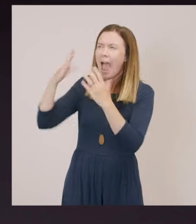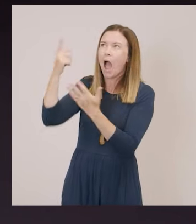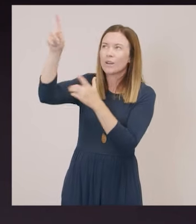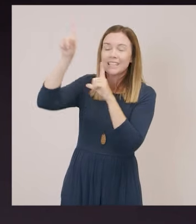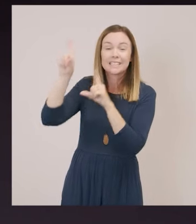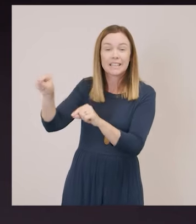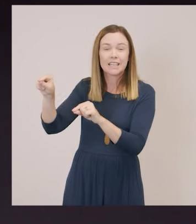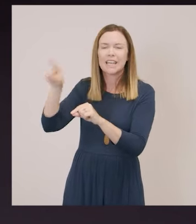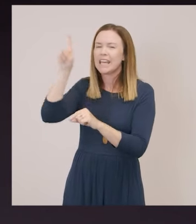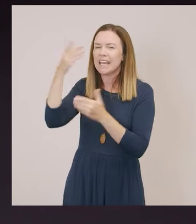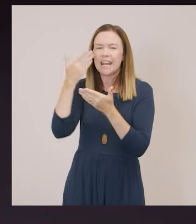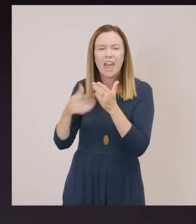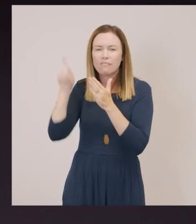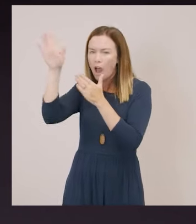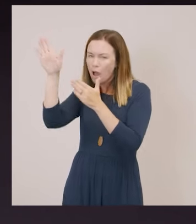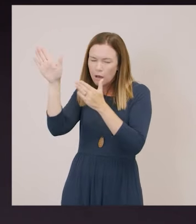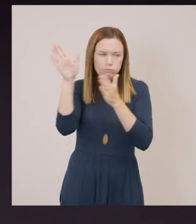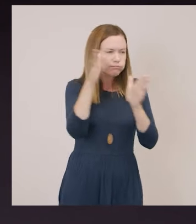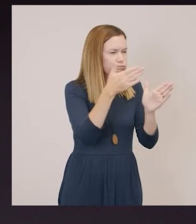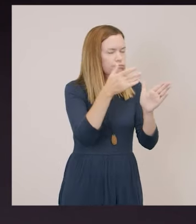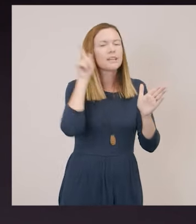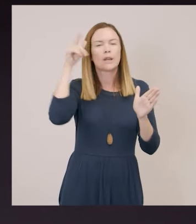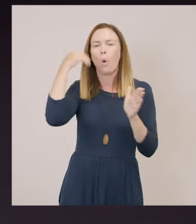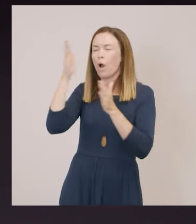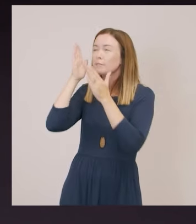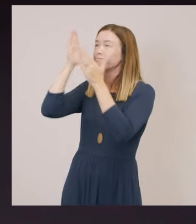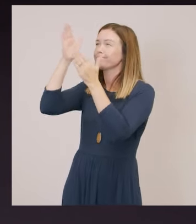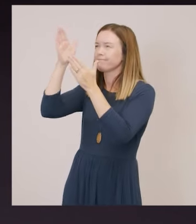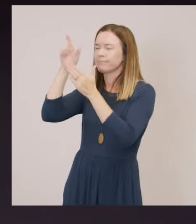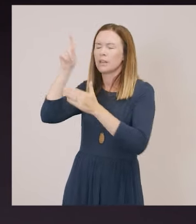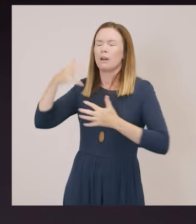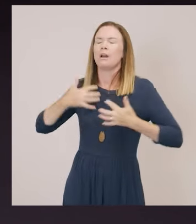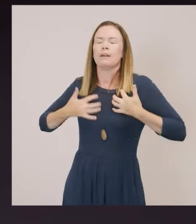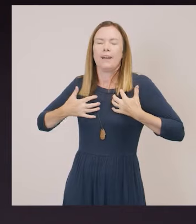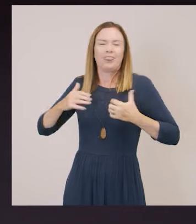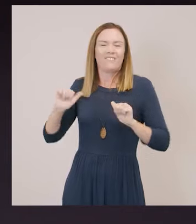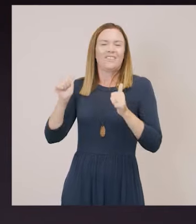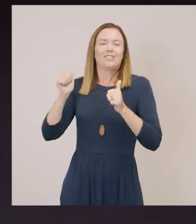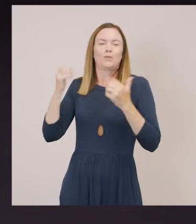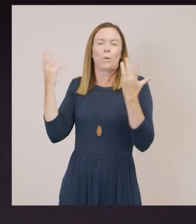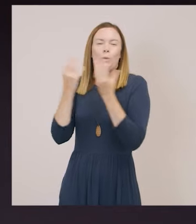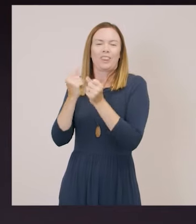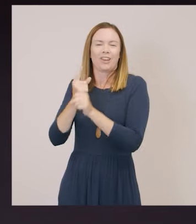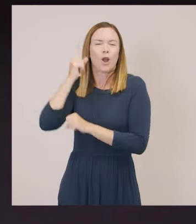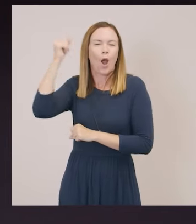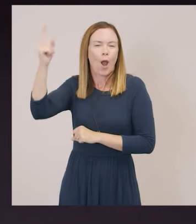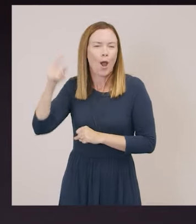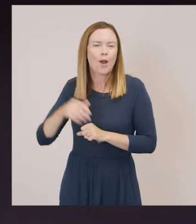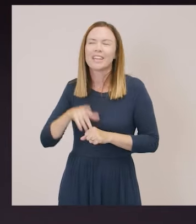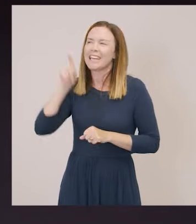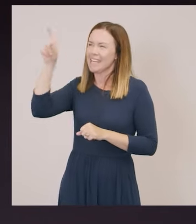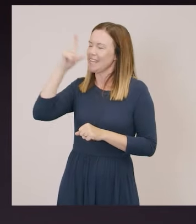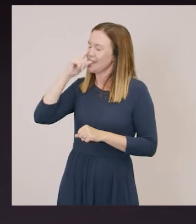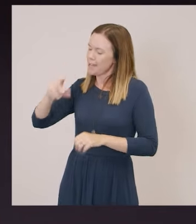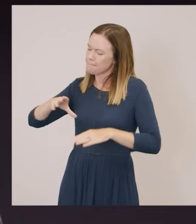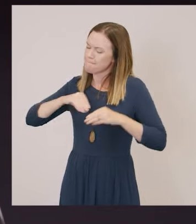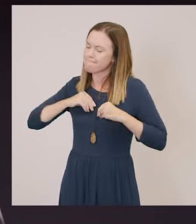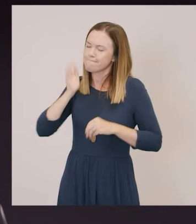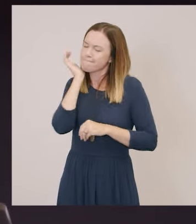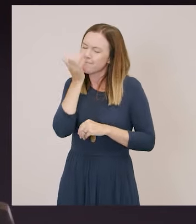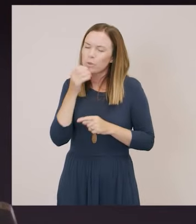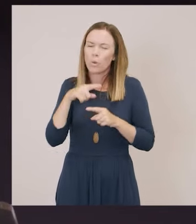lost sight of where he was headed, that exhilarating finish in and with God. He could put up with anything along the